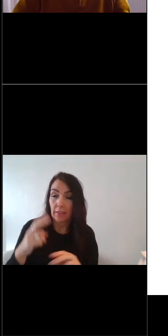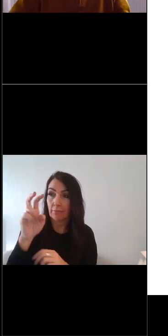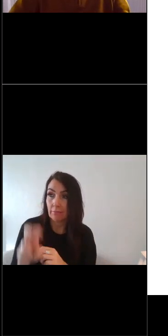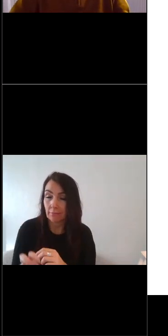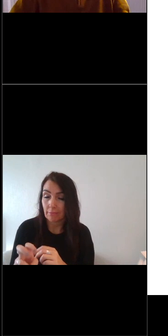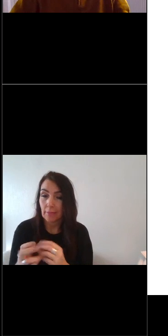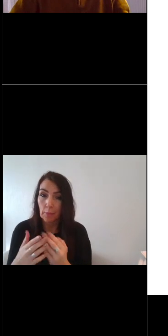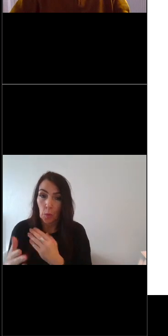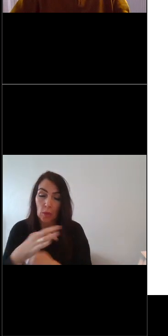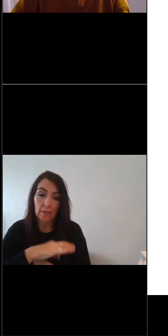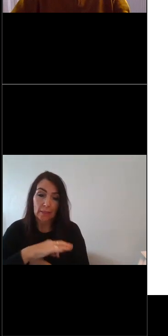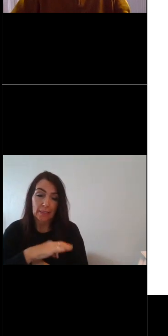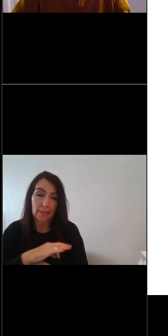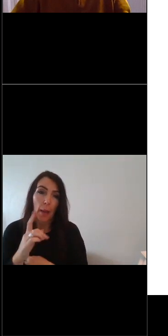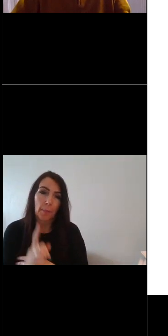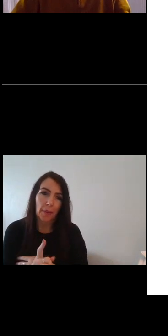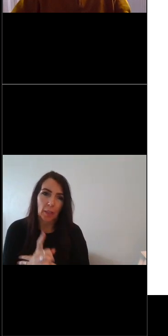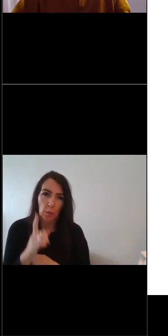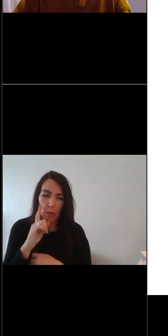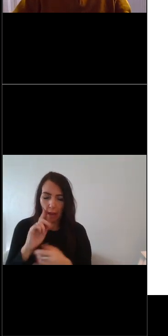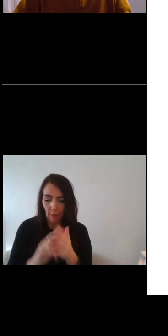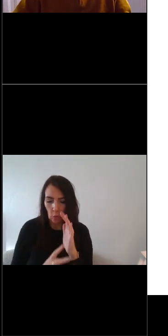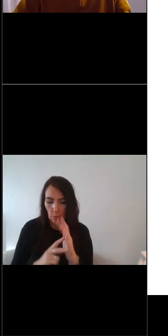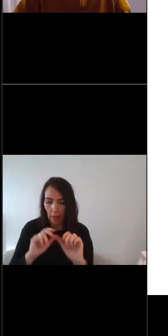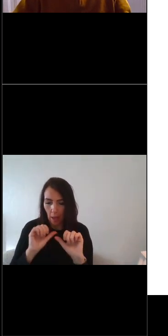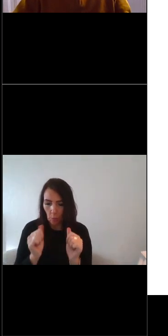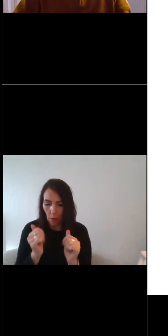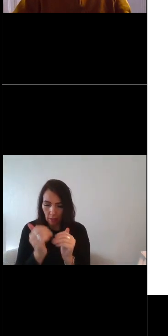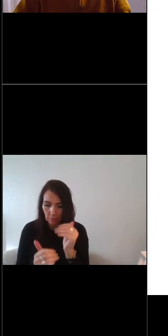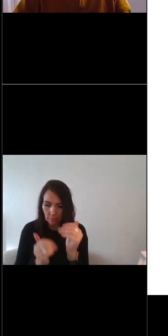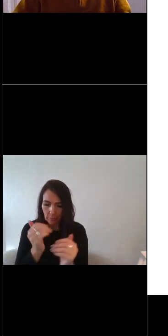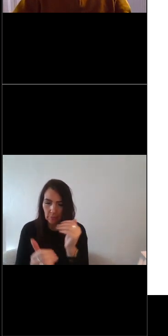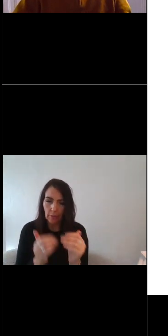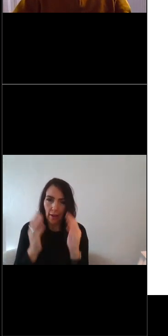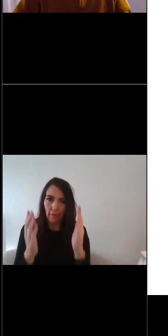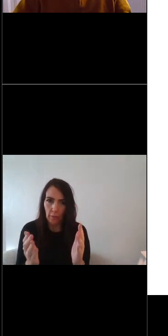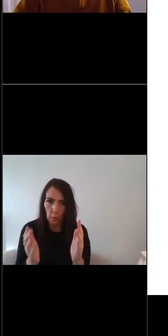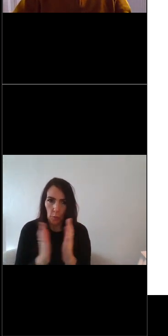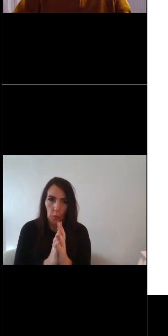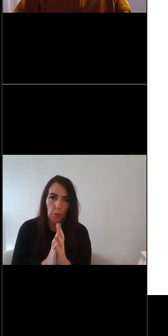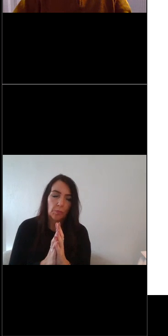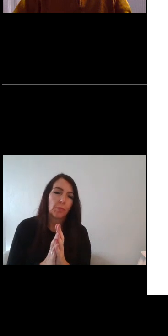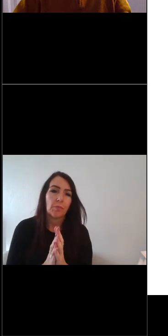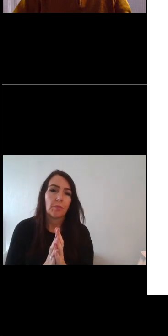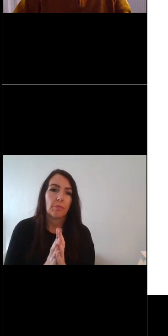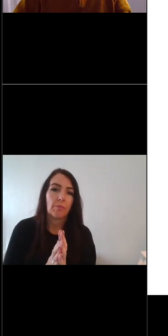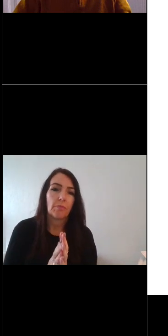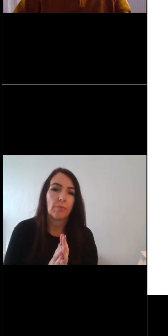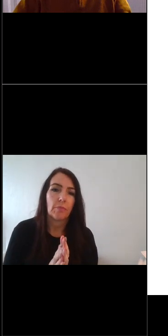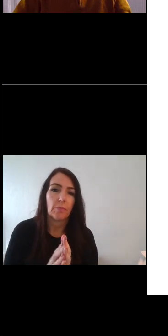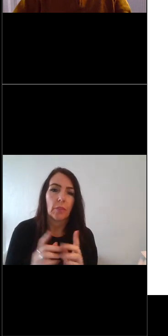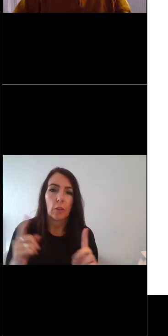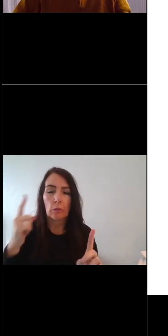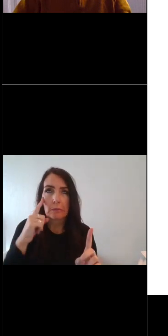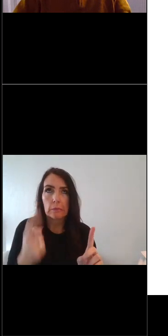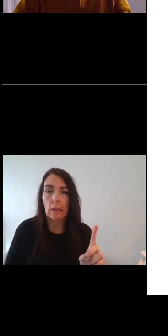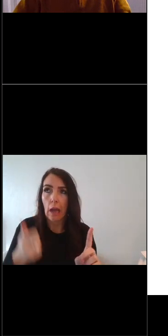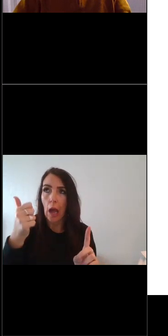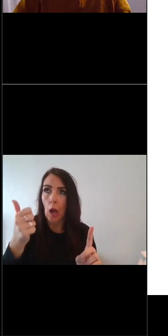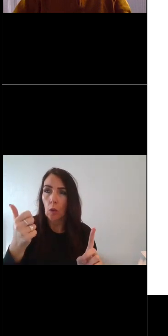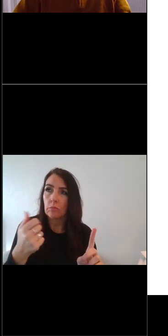to be quantified and planned accordingly. And yeah, make sure you understand any whole life cost advantages